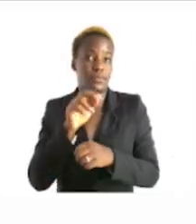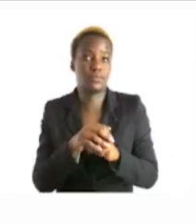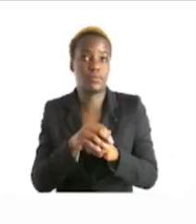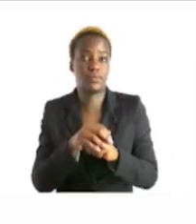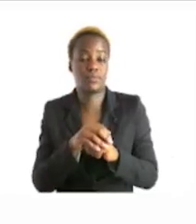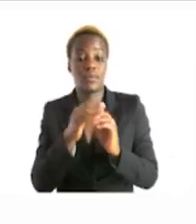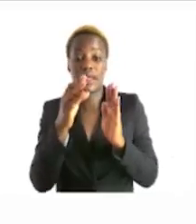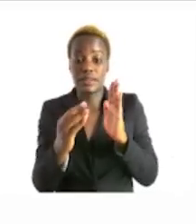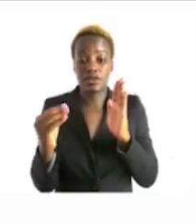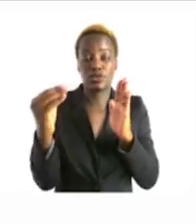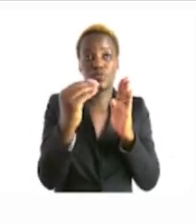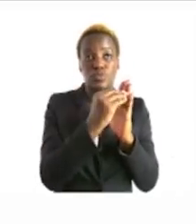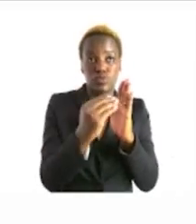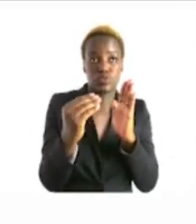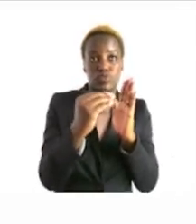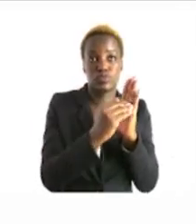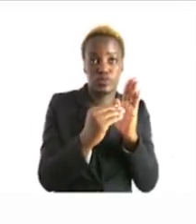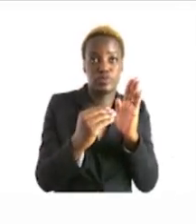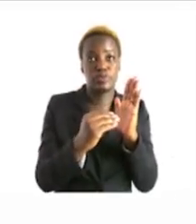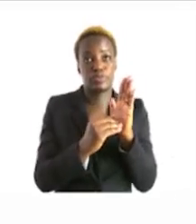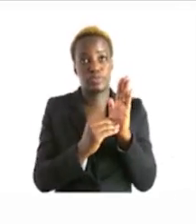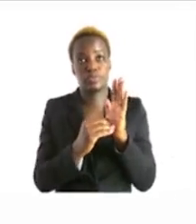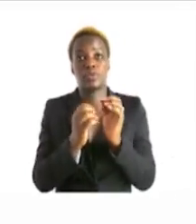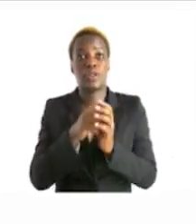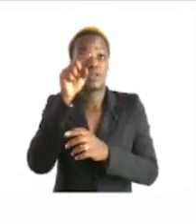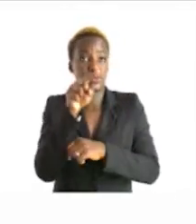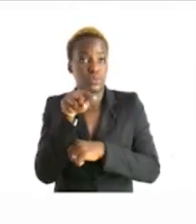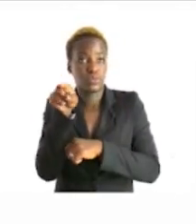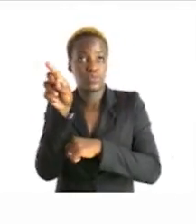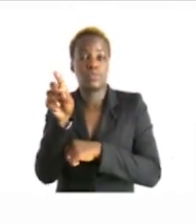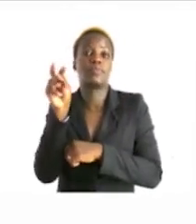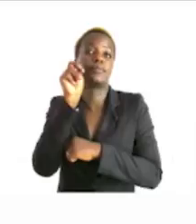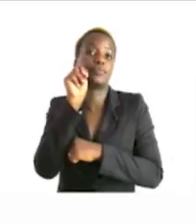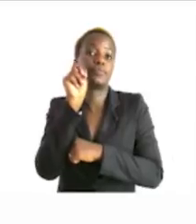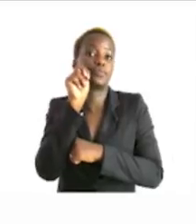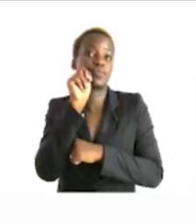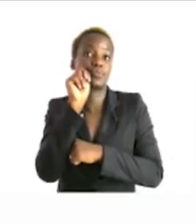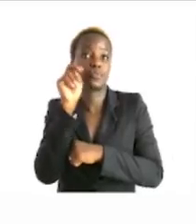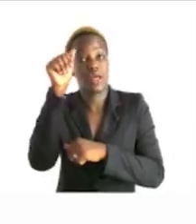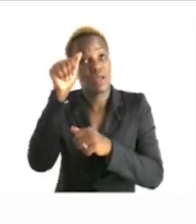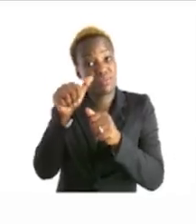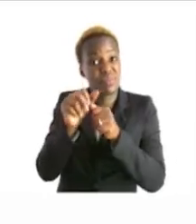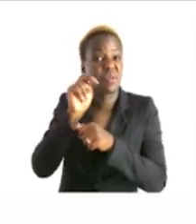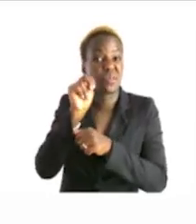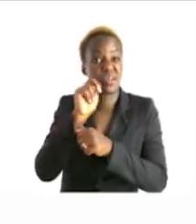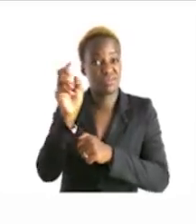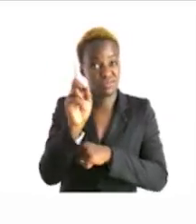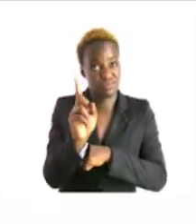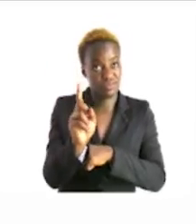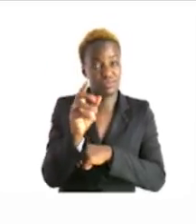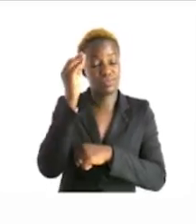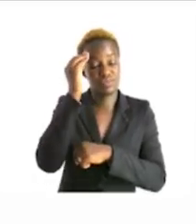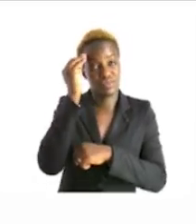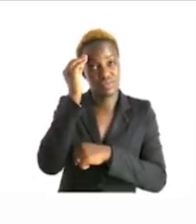noun use the word in the word box so we can remember what a noun is from our previous lesson which